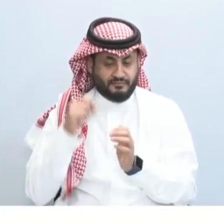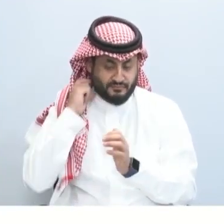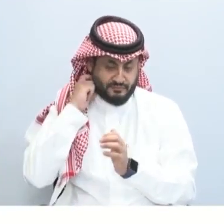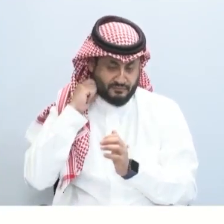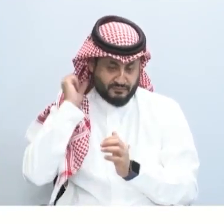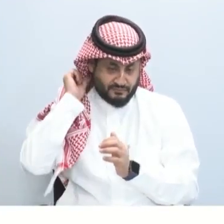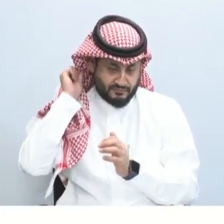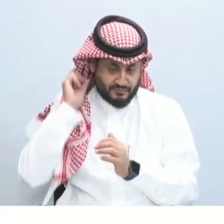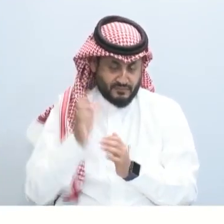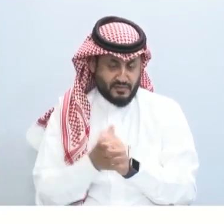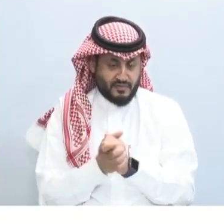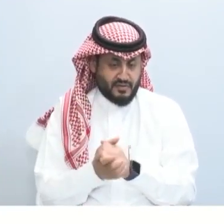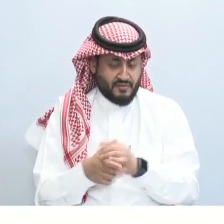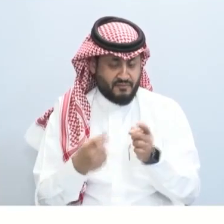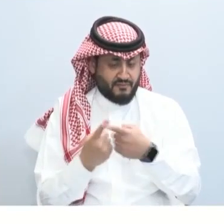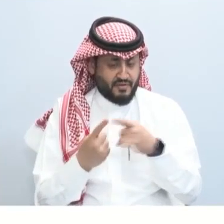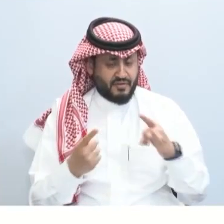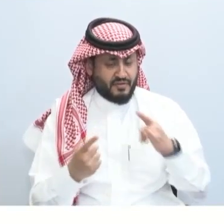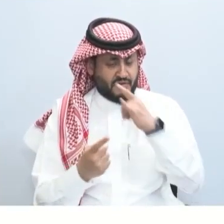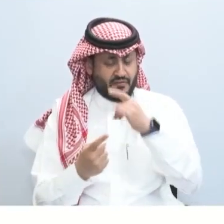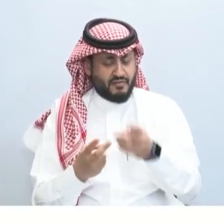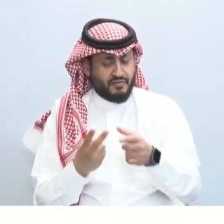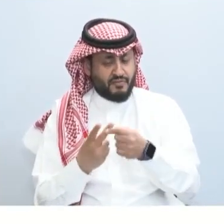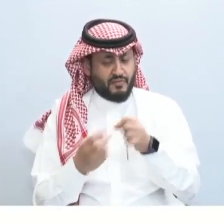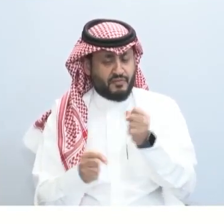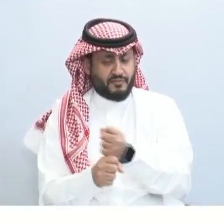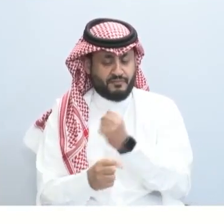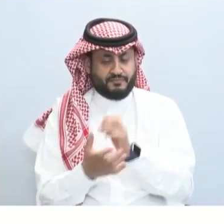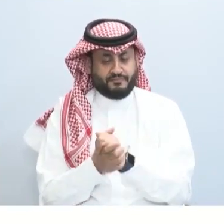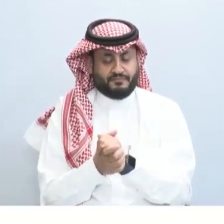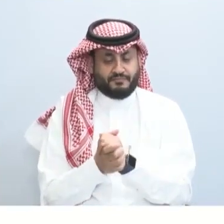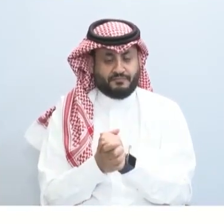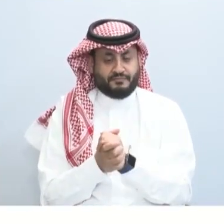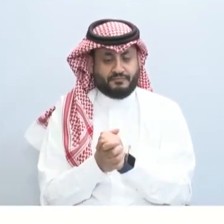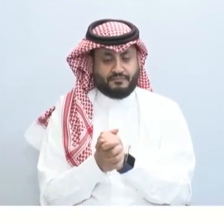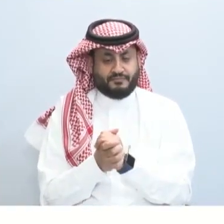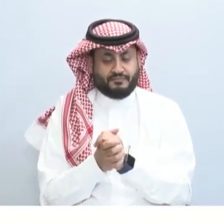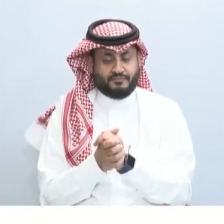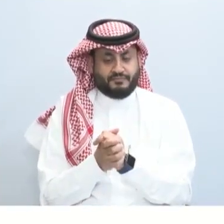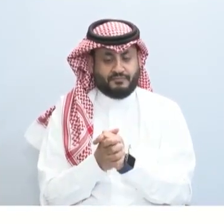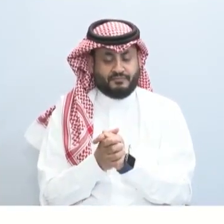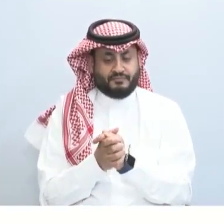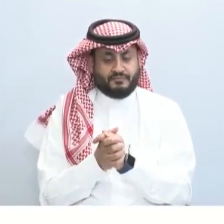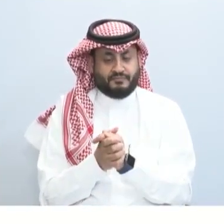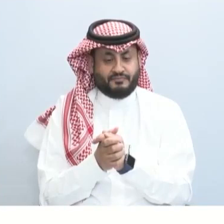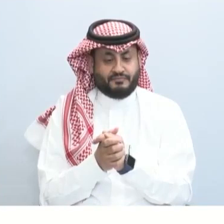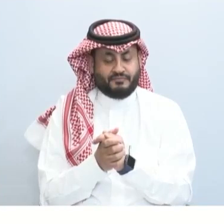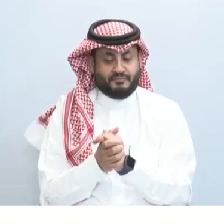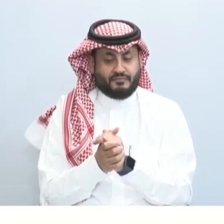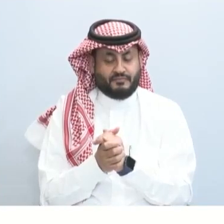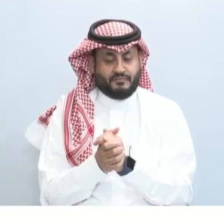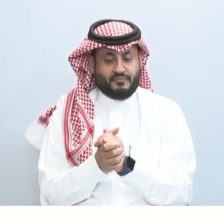is travel and do, where you go to choose the places and the things or activities you do with these